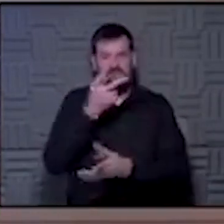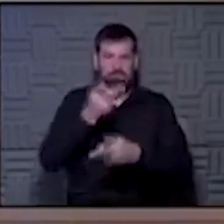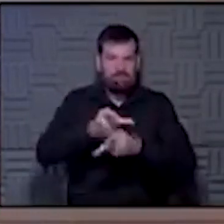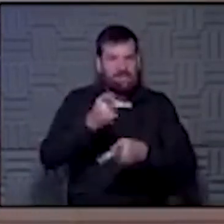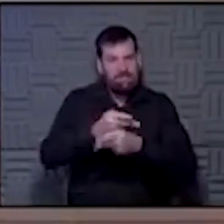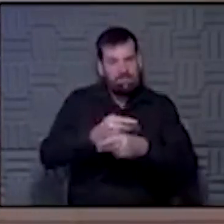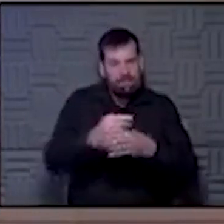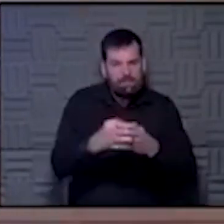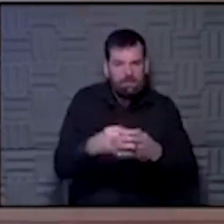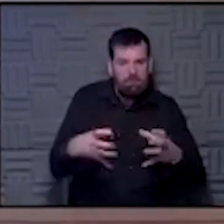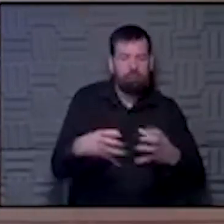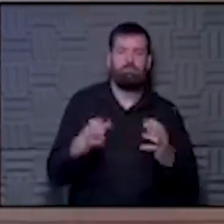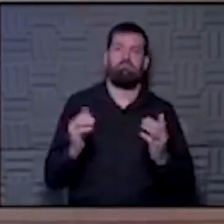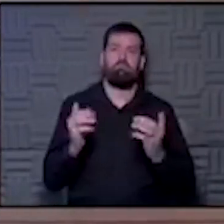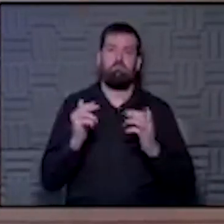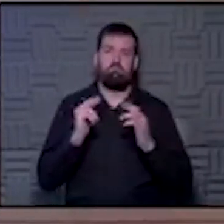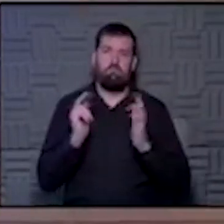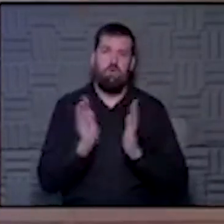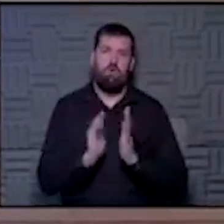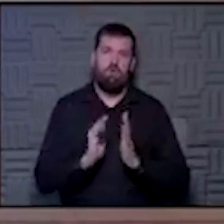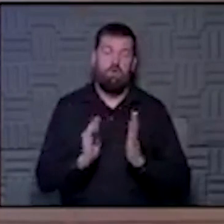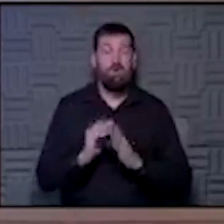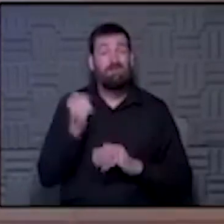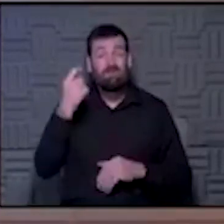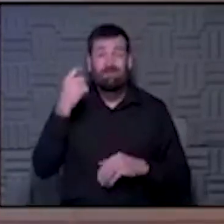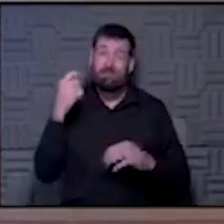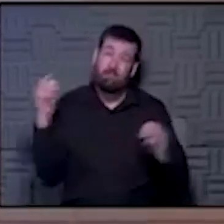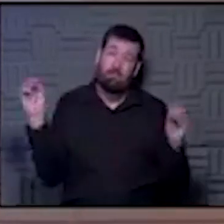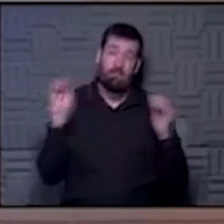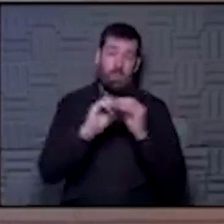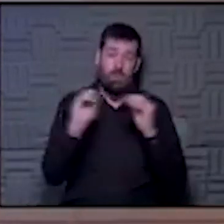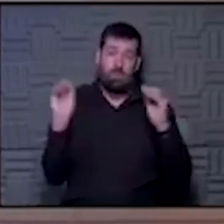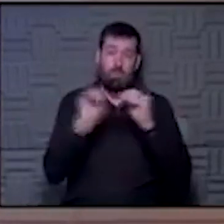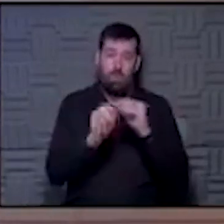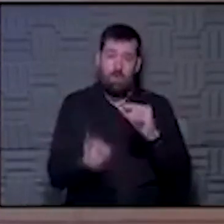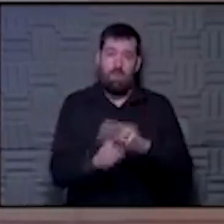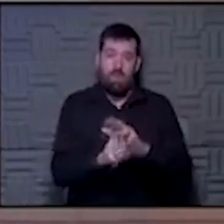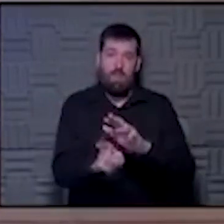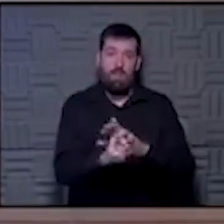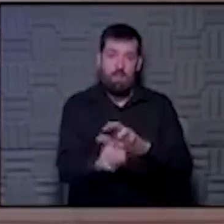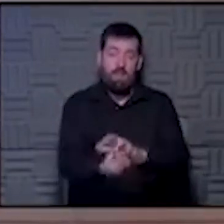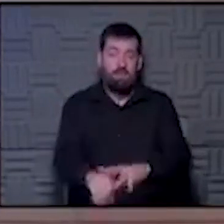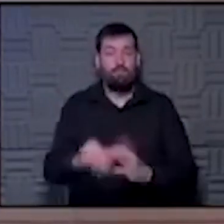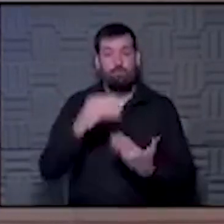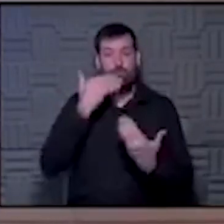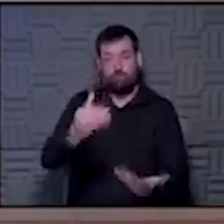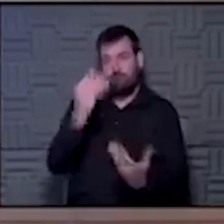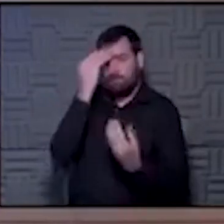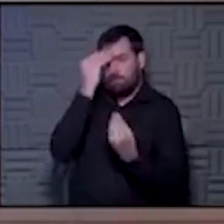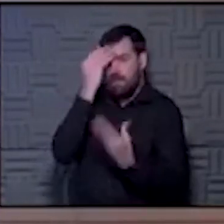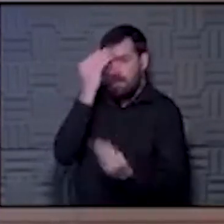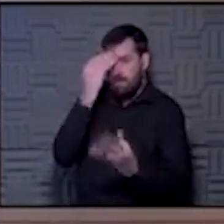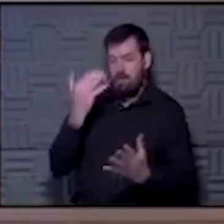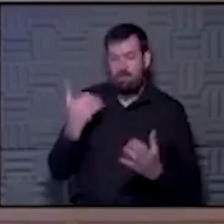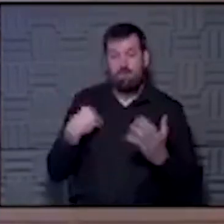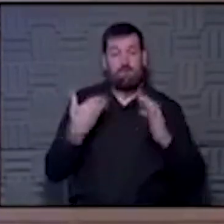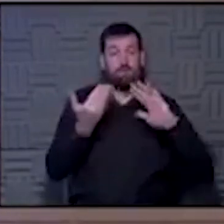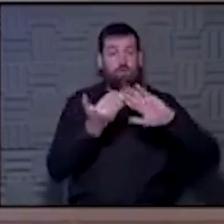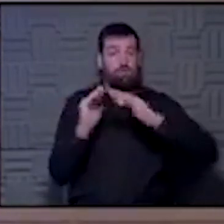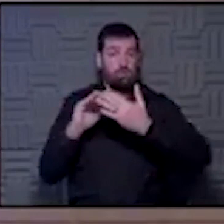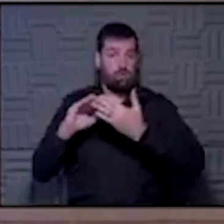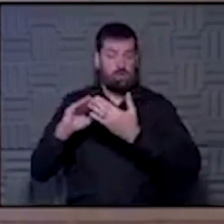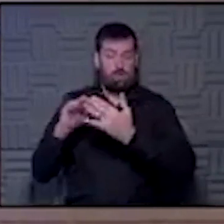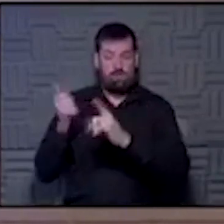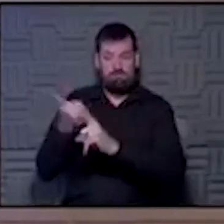outbreaks small. I will say that there are many more popping up, and we have really good data out there to show that as community numbers